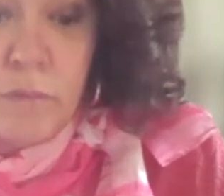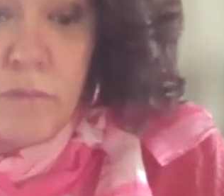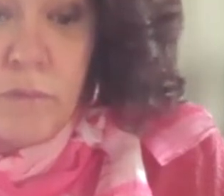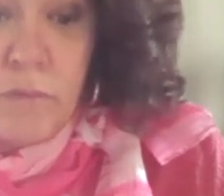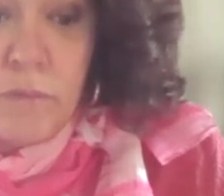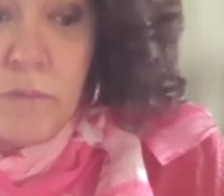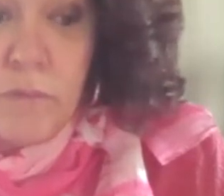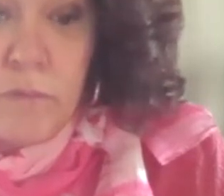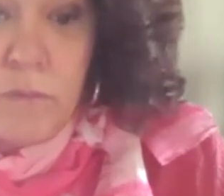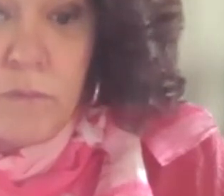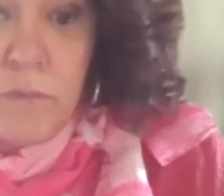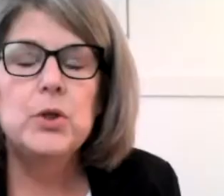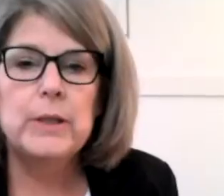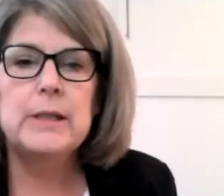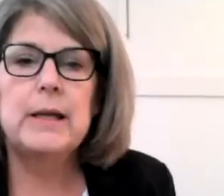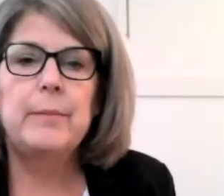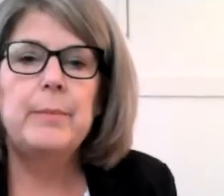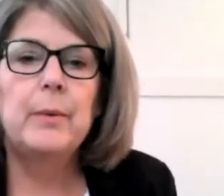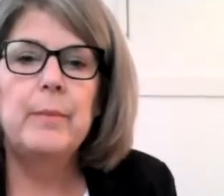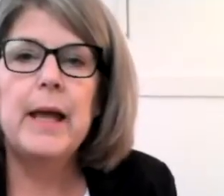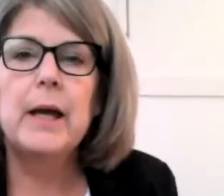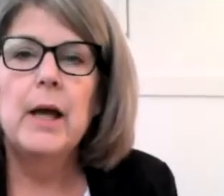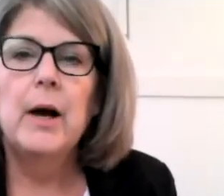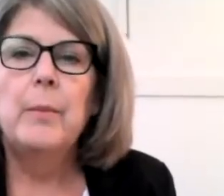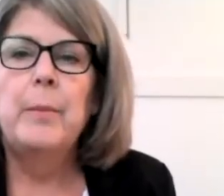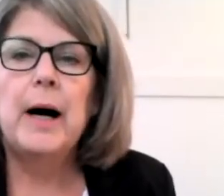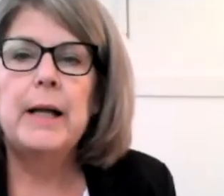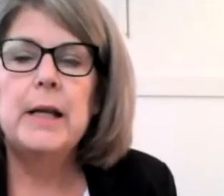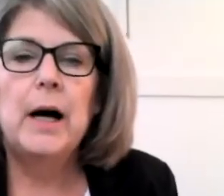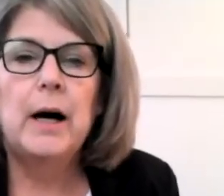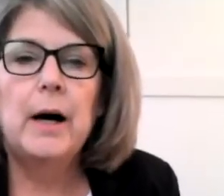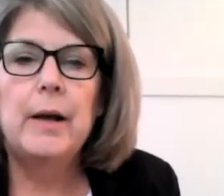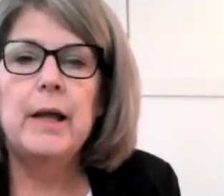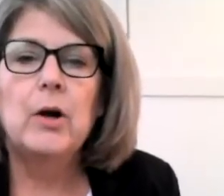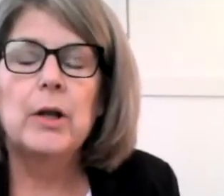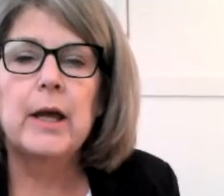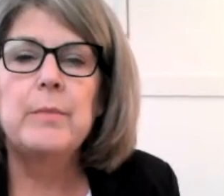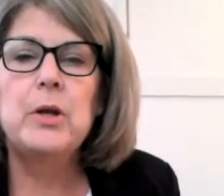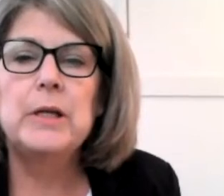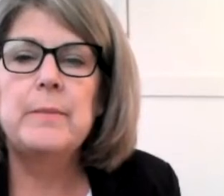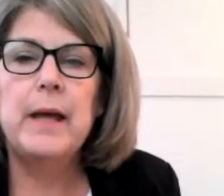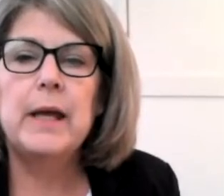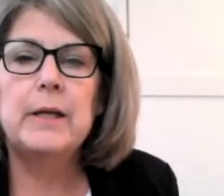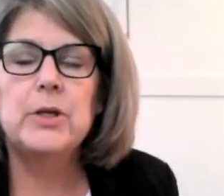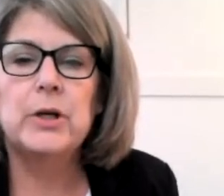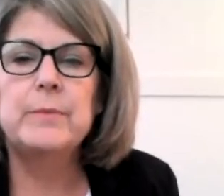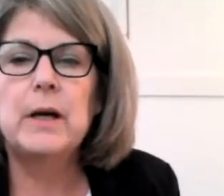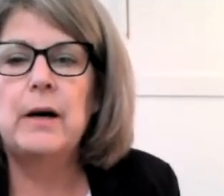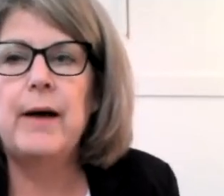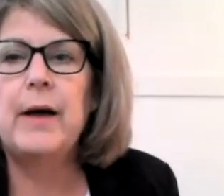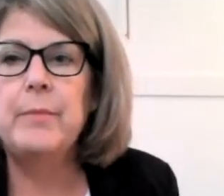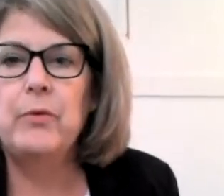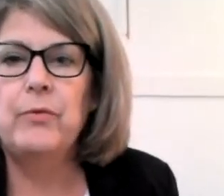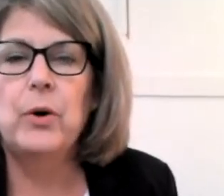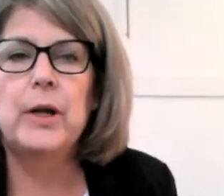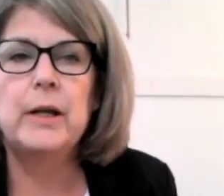the particular choices that people make, but that communities make in terms of